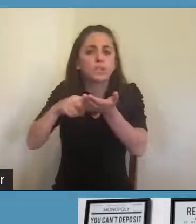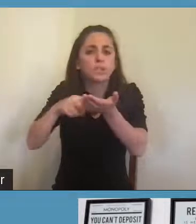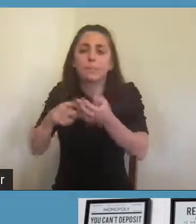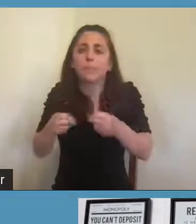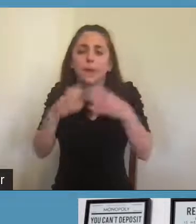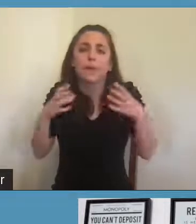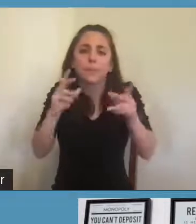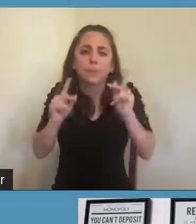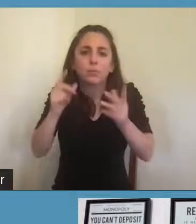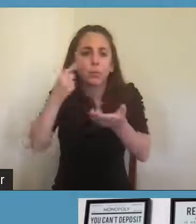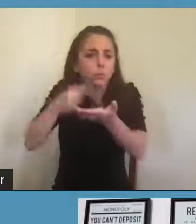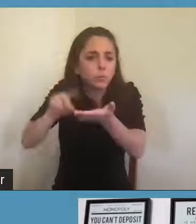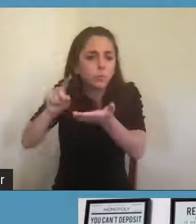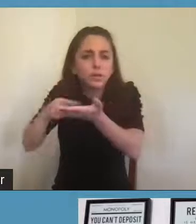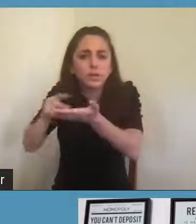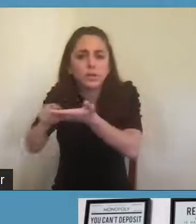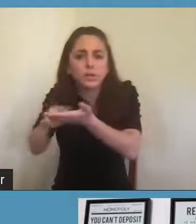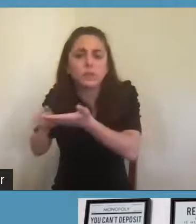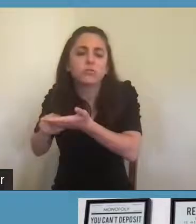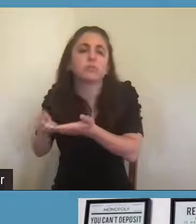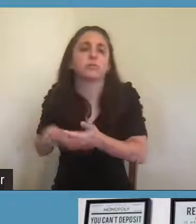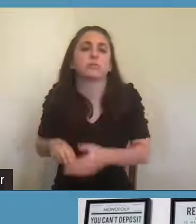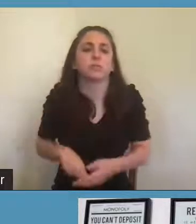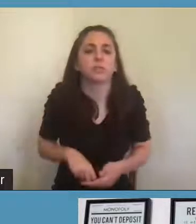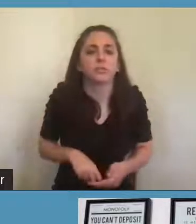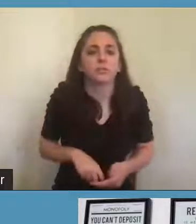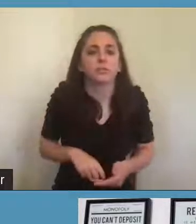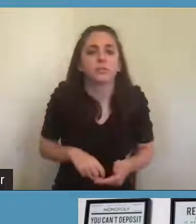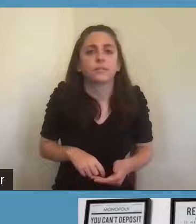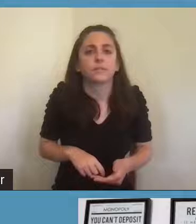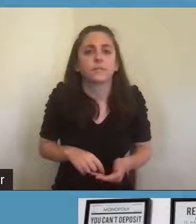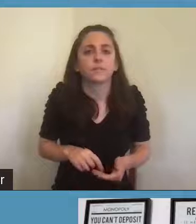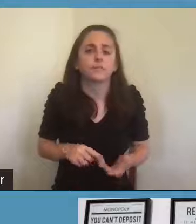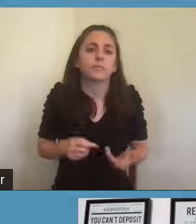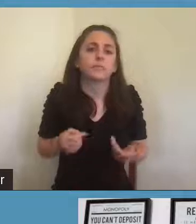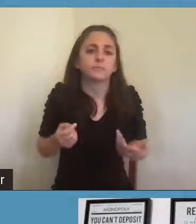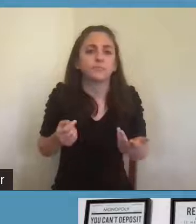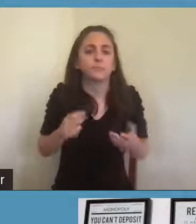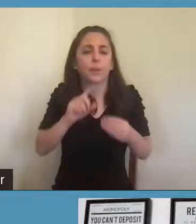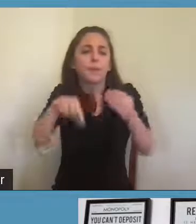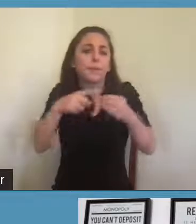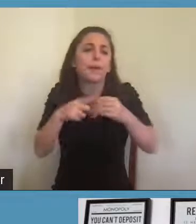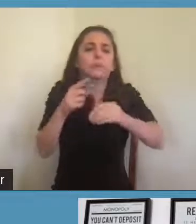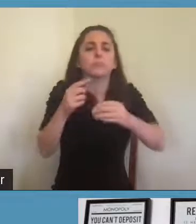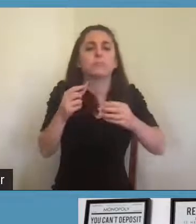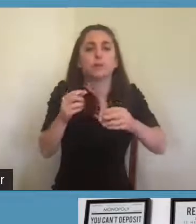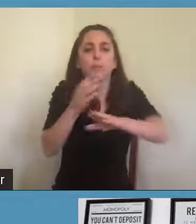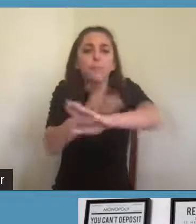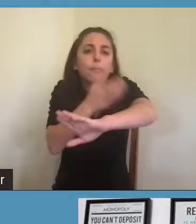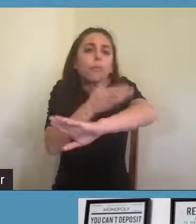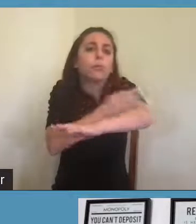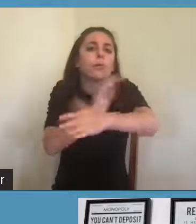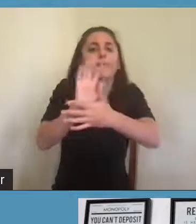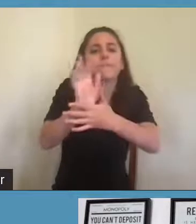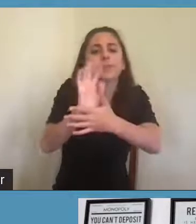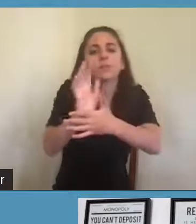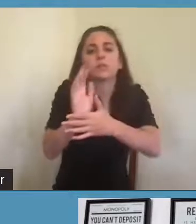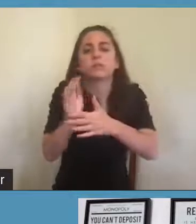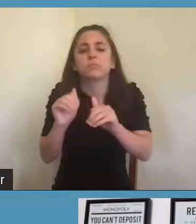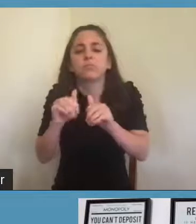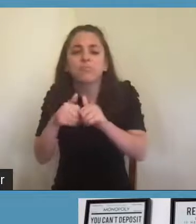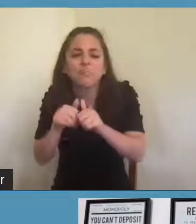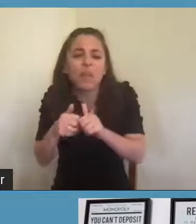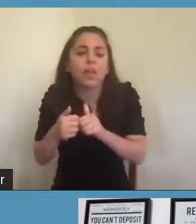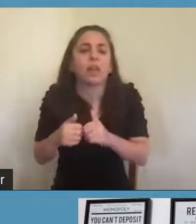our videos about how to improve the reach of our videos after we've already made it. Should we be doing some of this